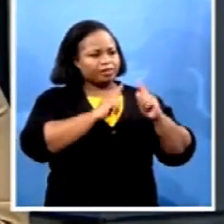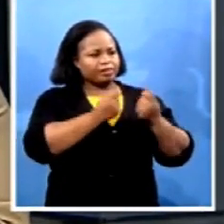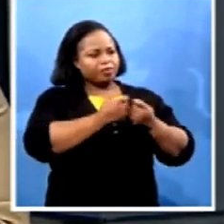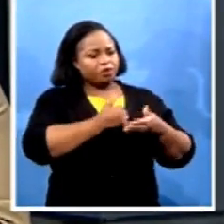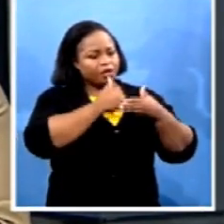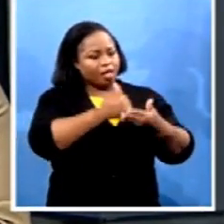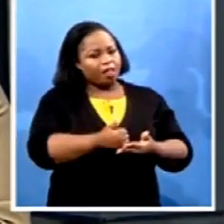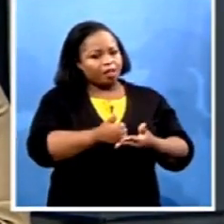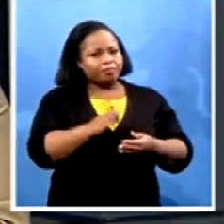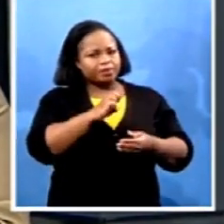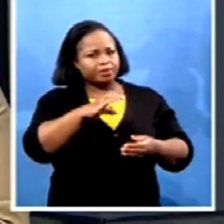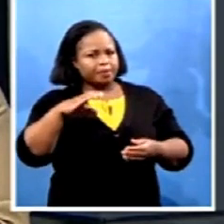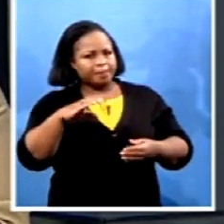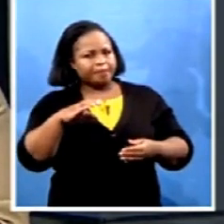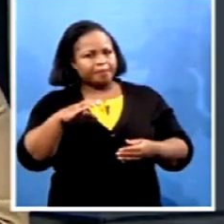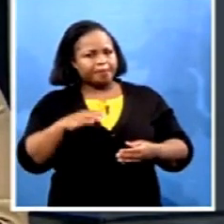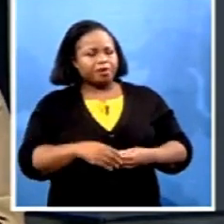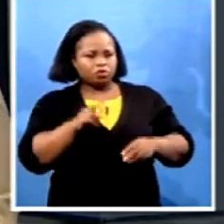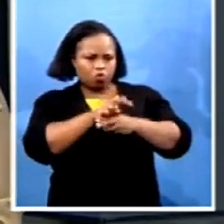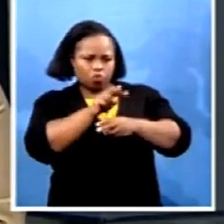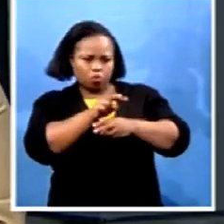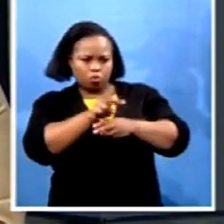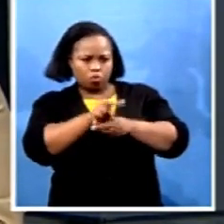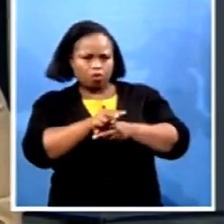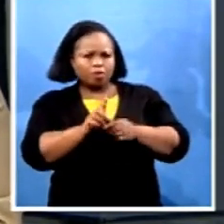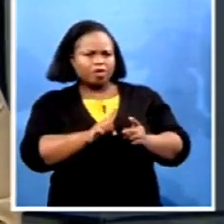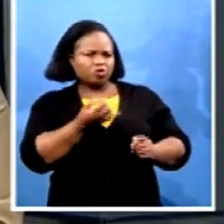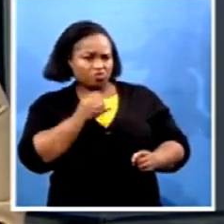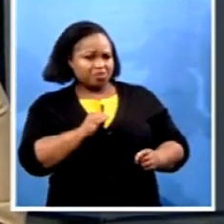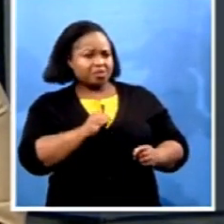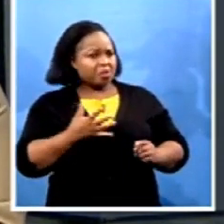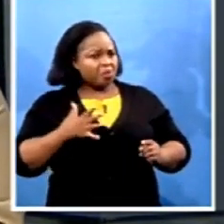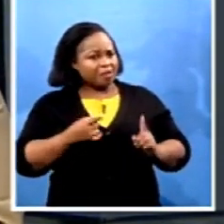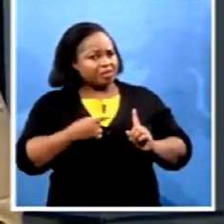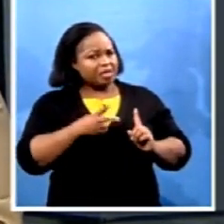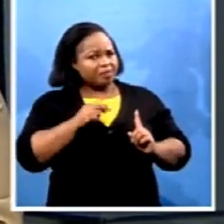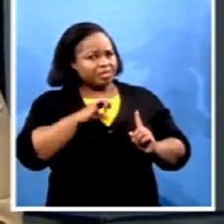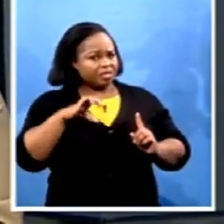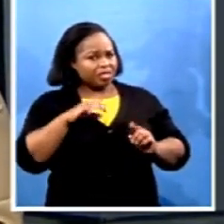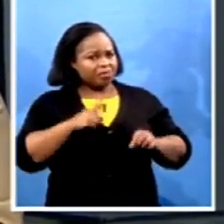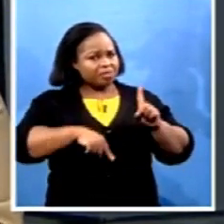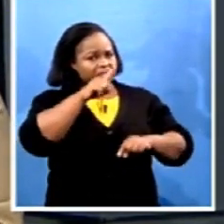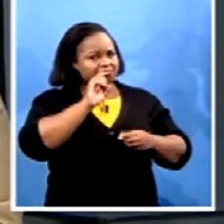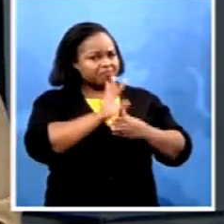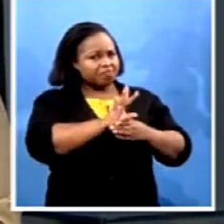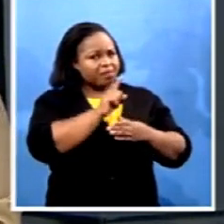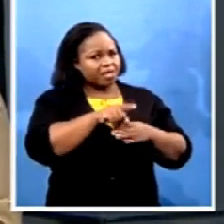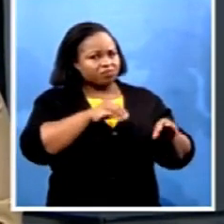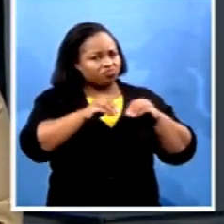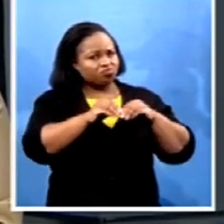to monitor them. But you still want her to be recalled and replaced. You don't think she needs assistance,